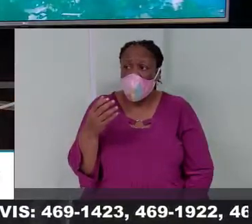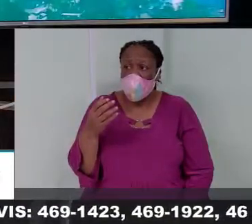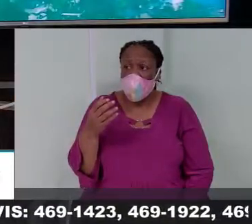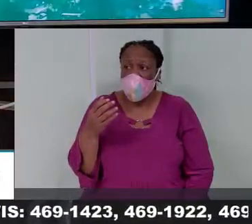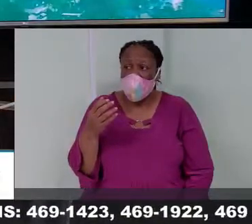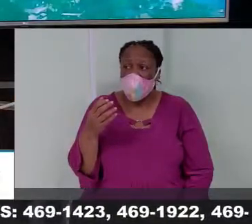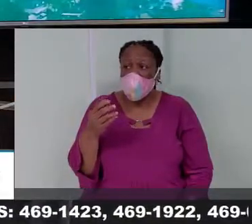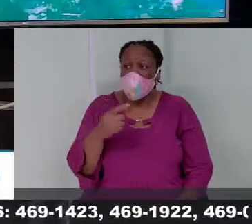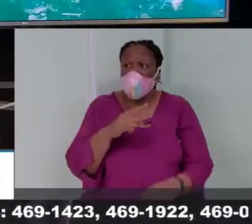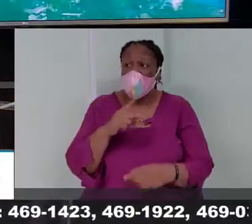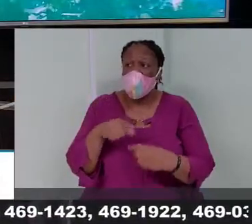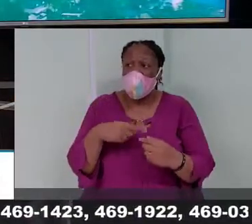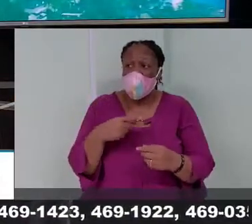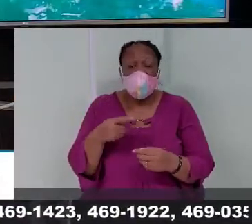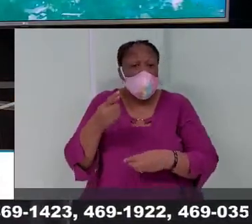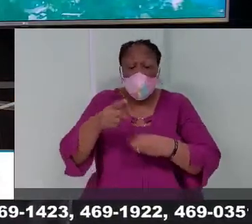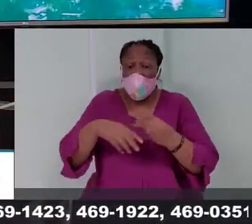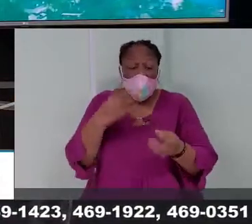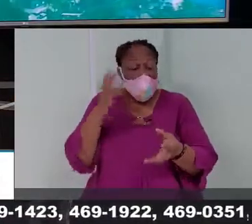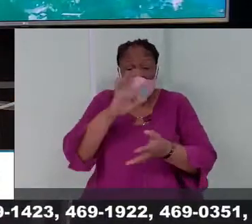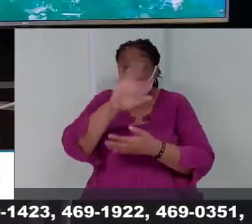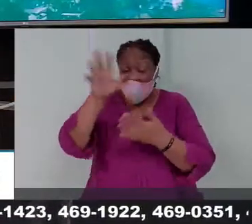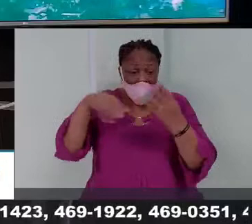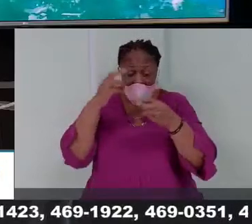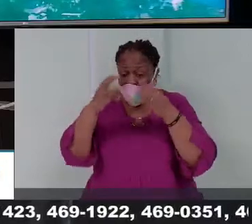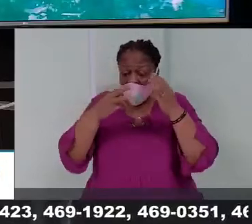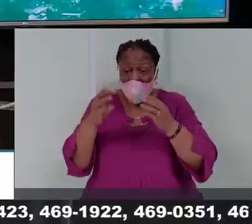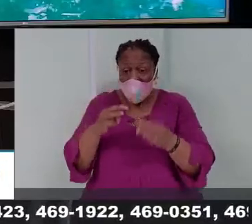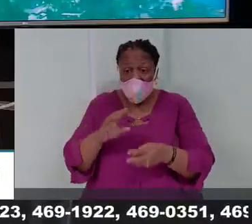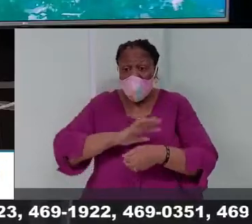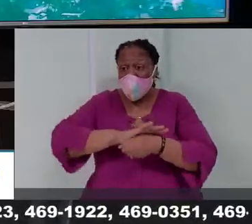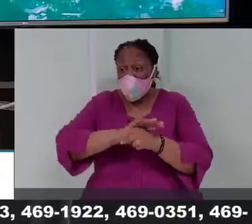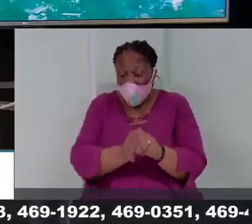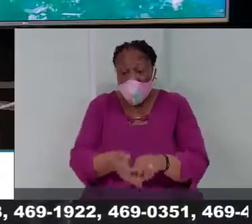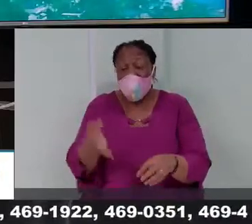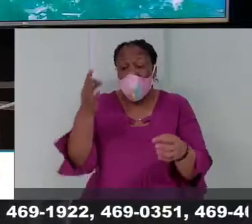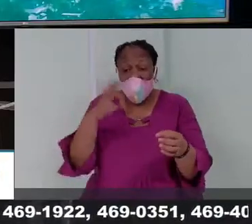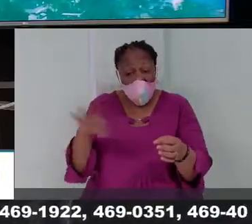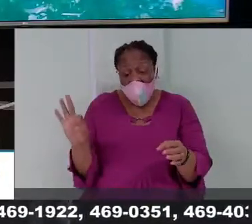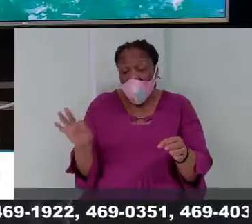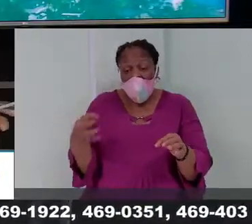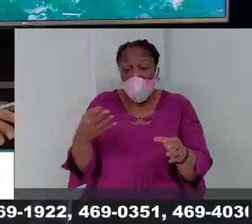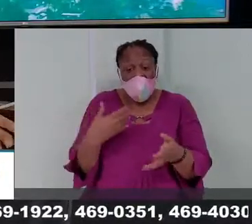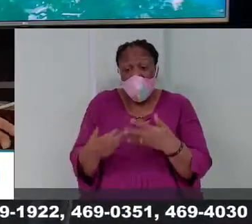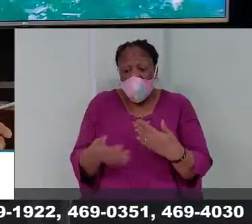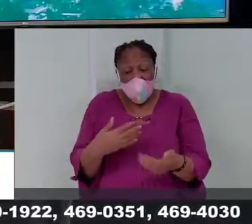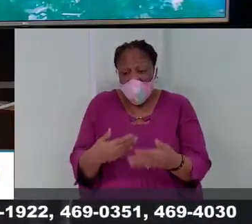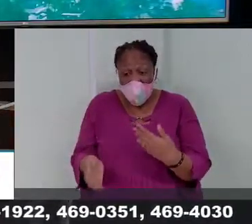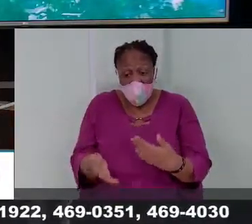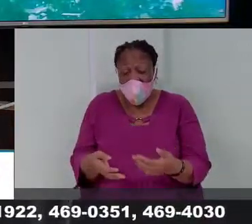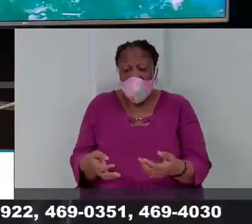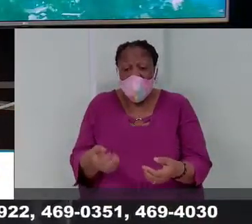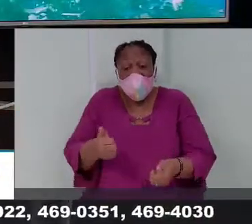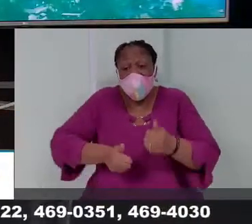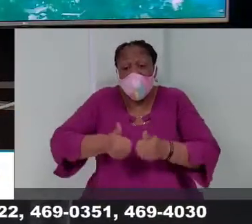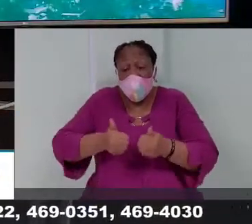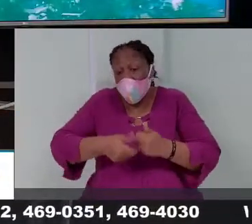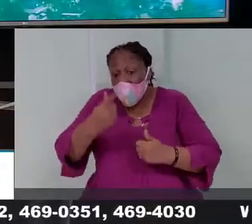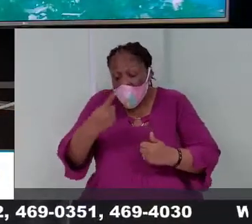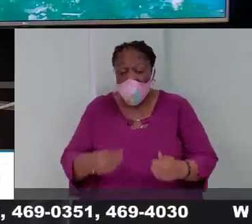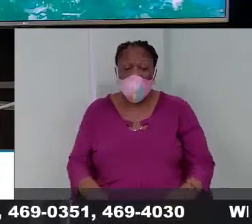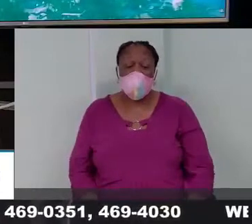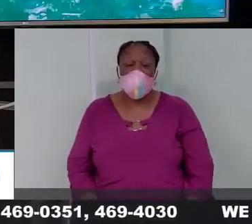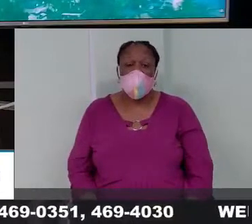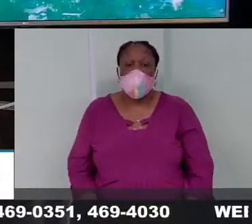January last year, because we should all be concerned about the spread of COVID-19 to begin with. And